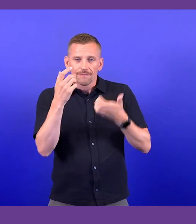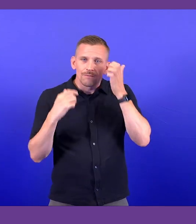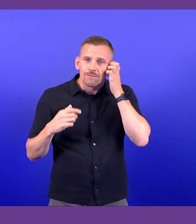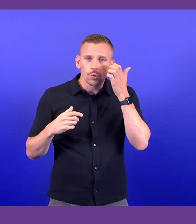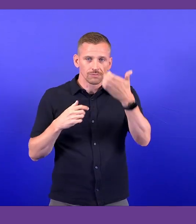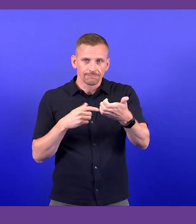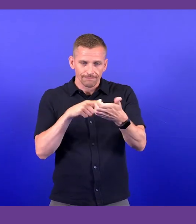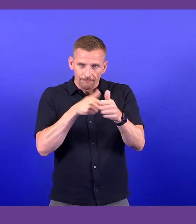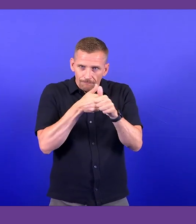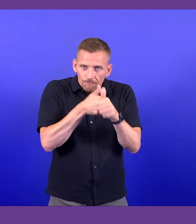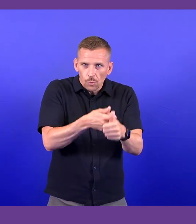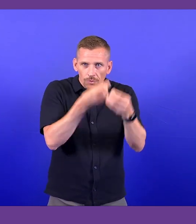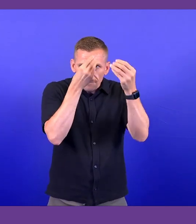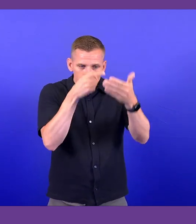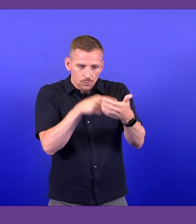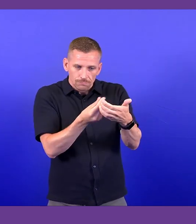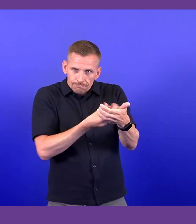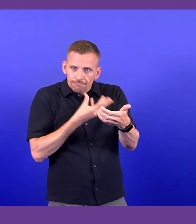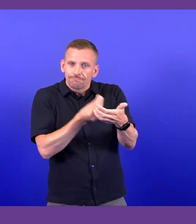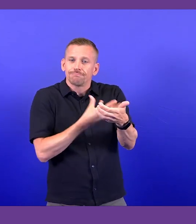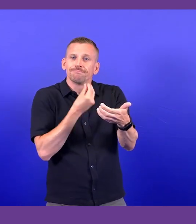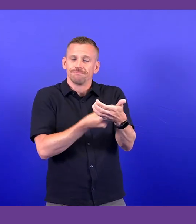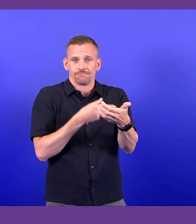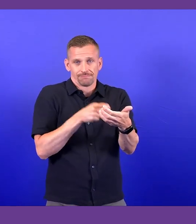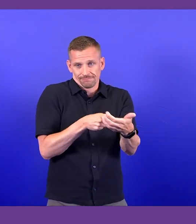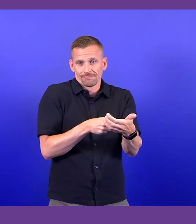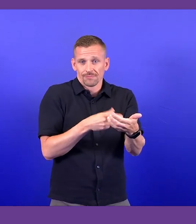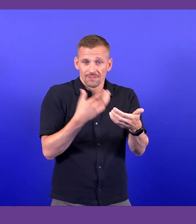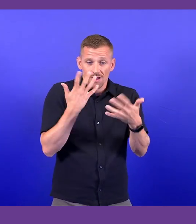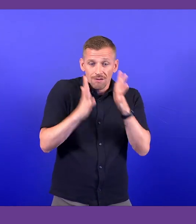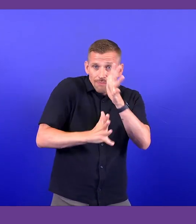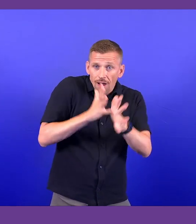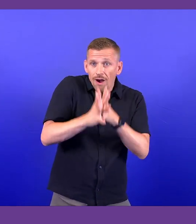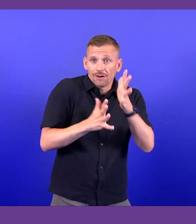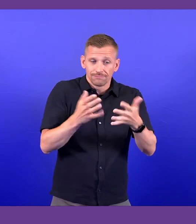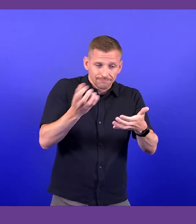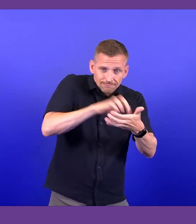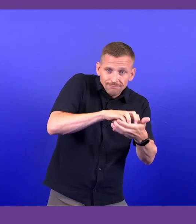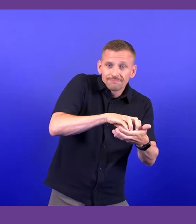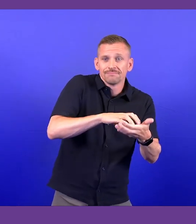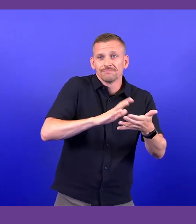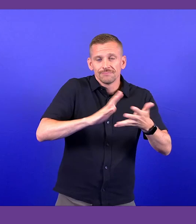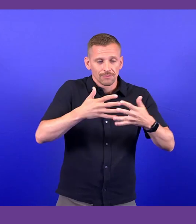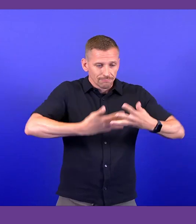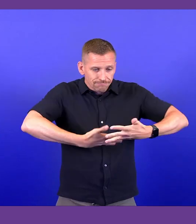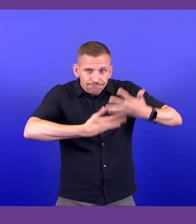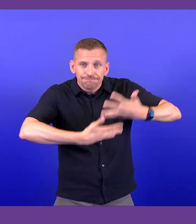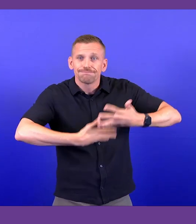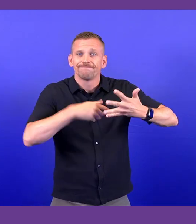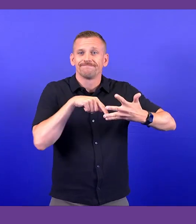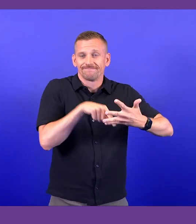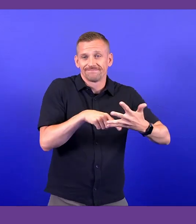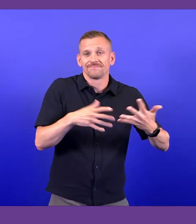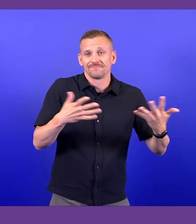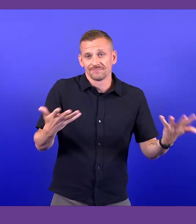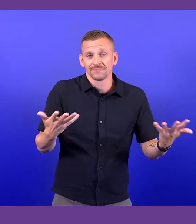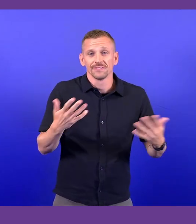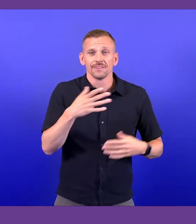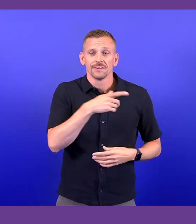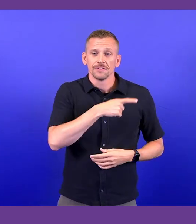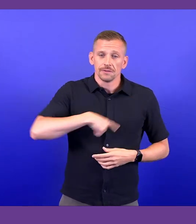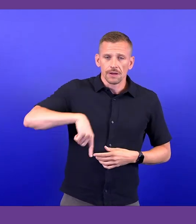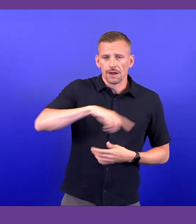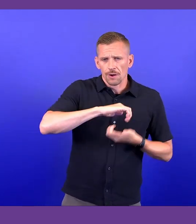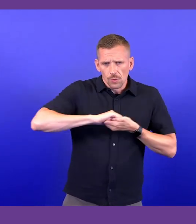accessible information, of course. There are many experimentations. We are sharing this at UIC in our group, making the bridge